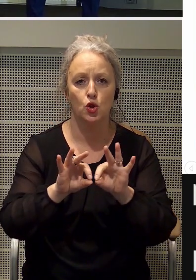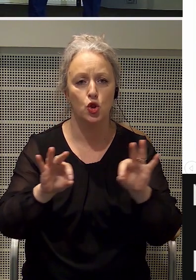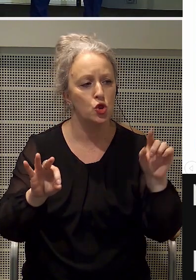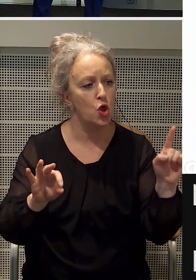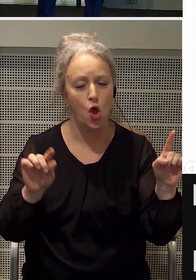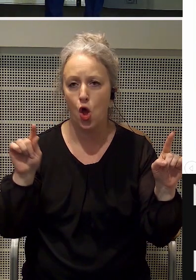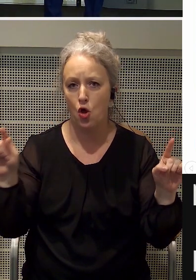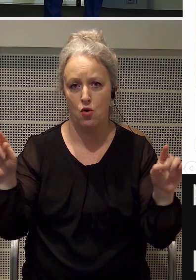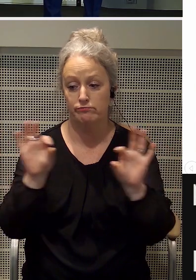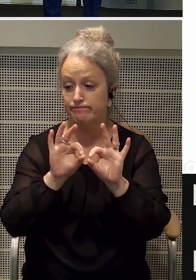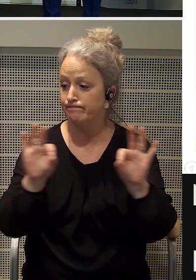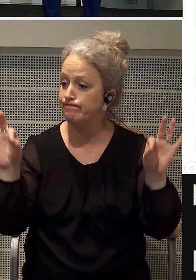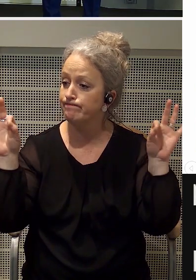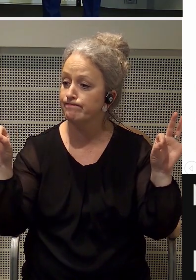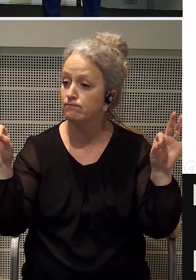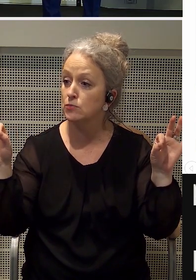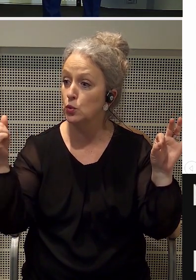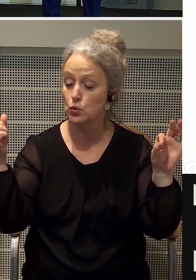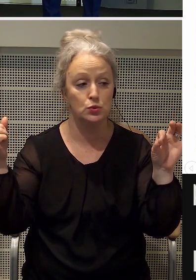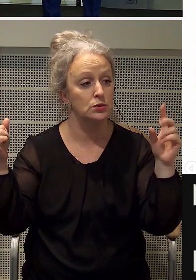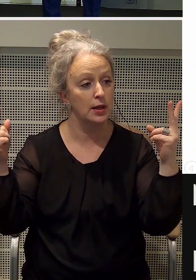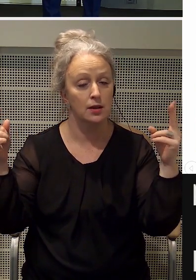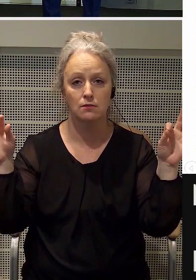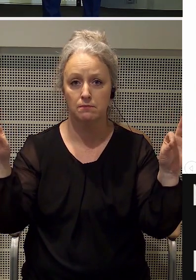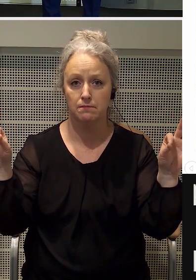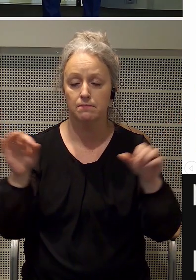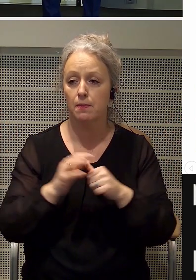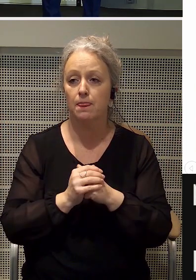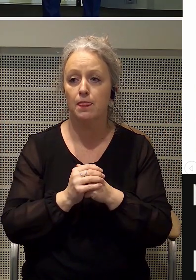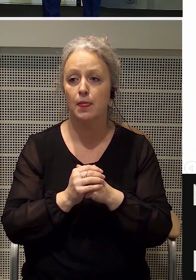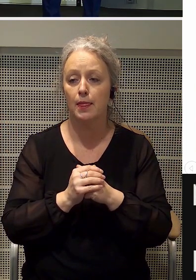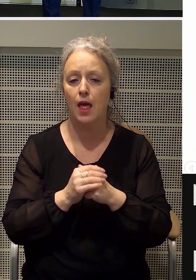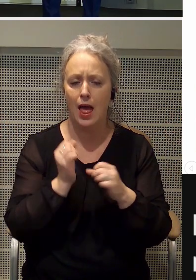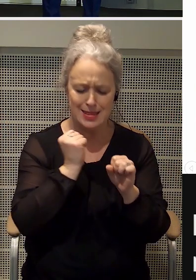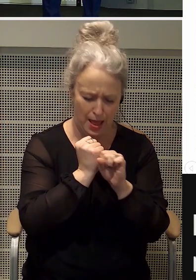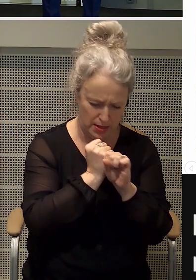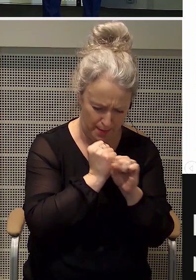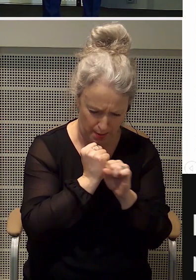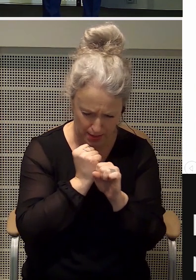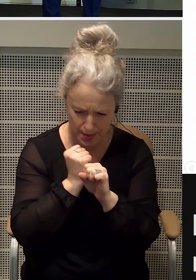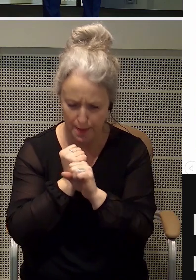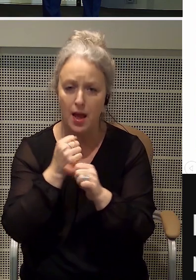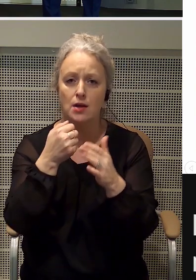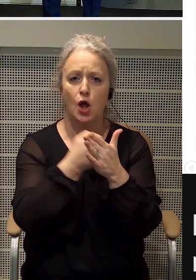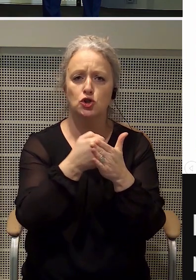Speaking about more lenient standards, then there are two sides of the coin.